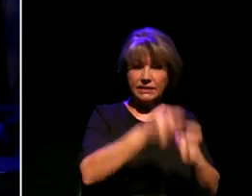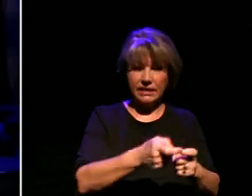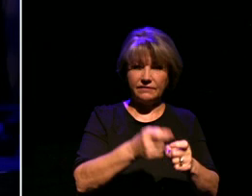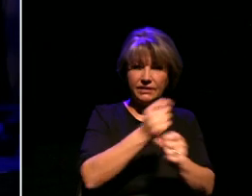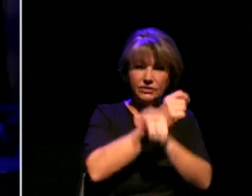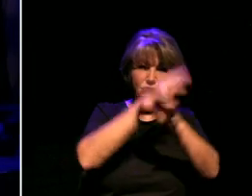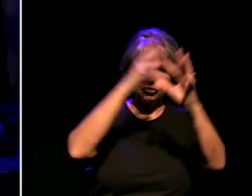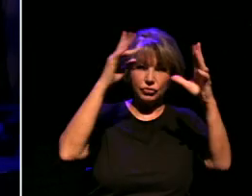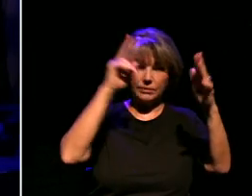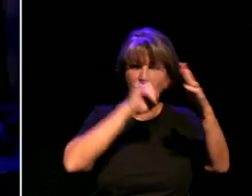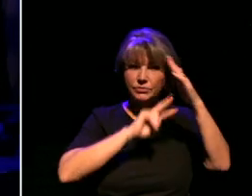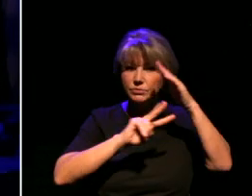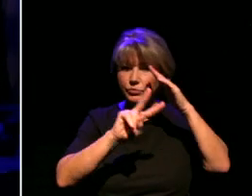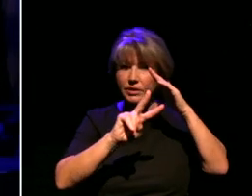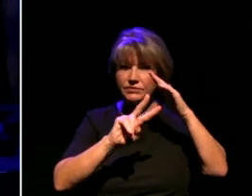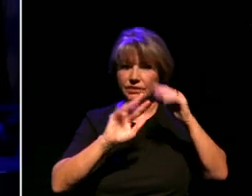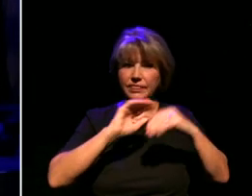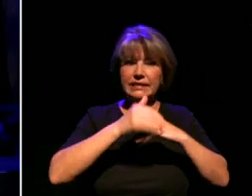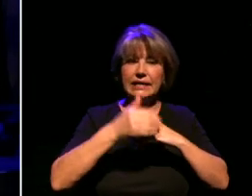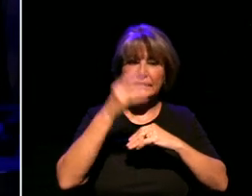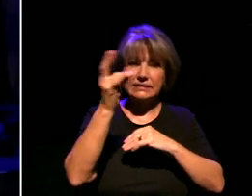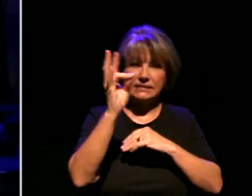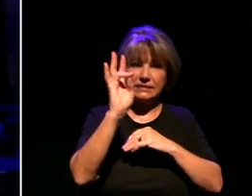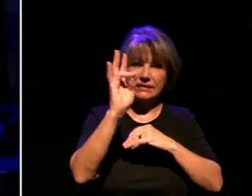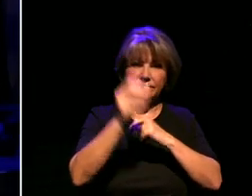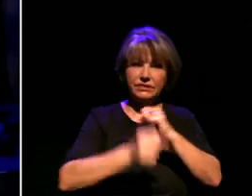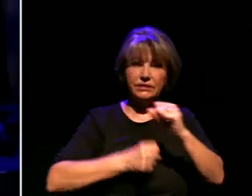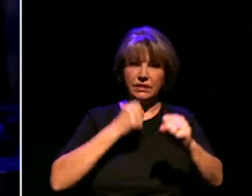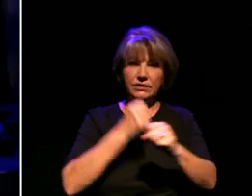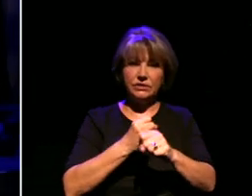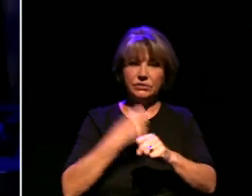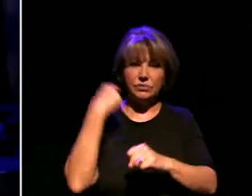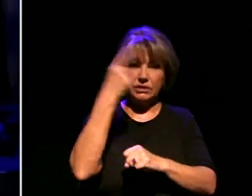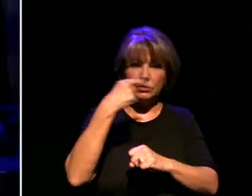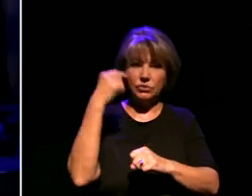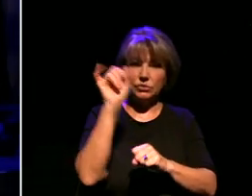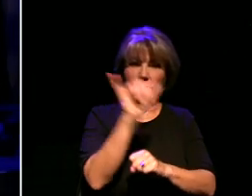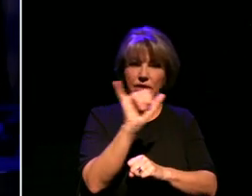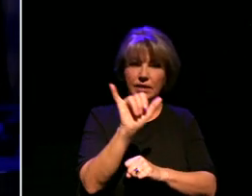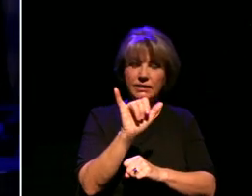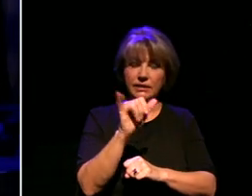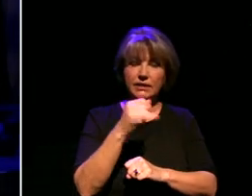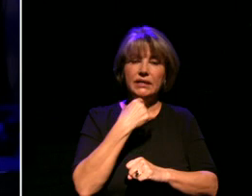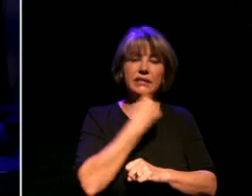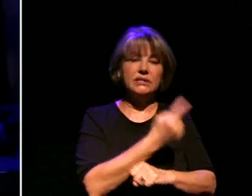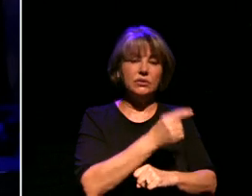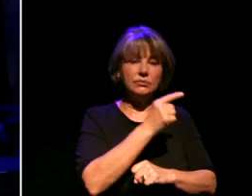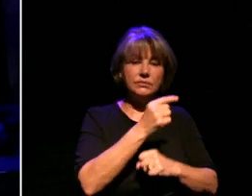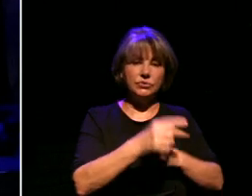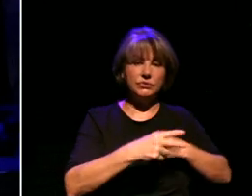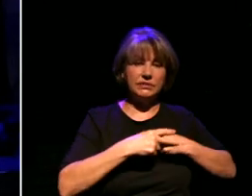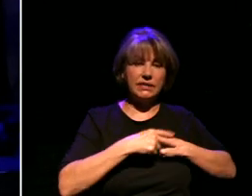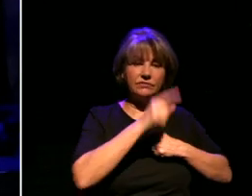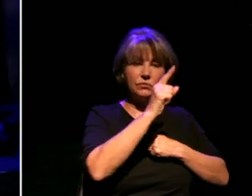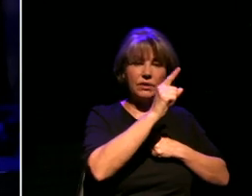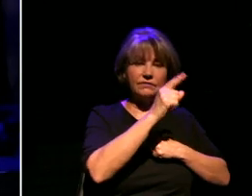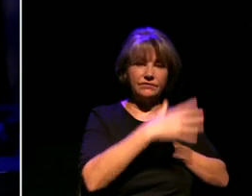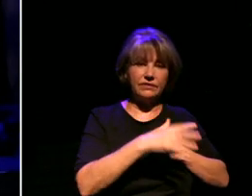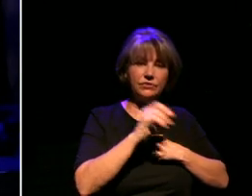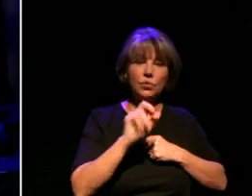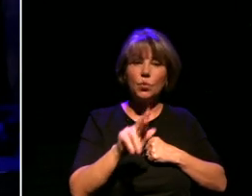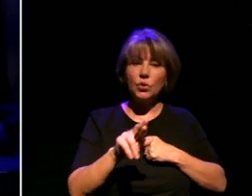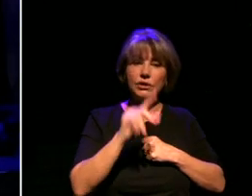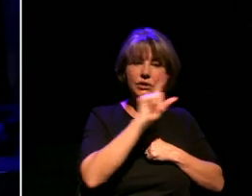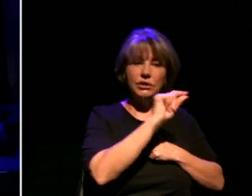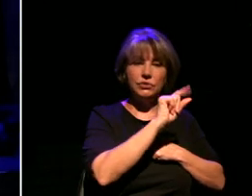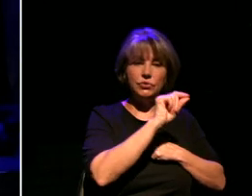of what the next 7 years would look like. And he told them to save 1/5 or 20% a